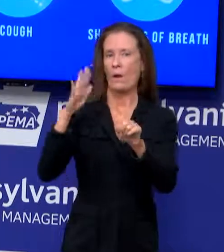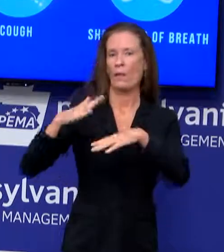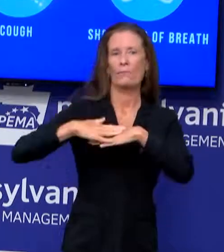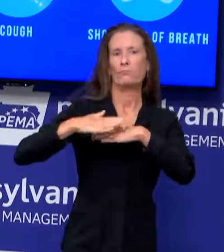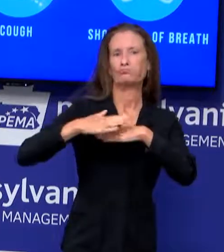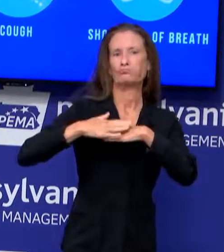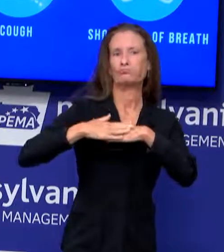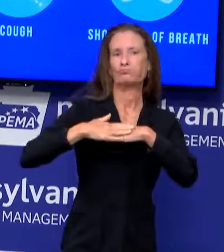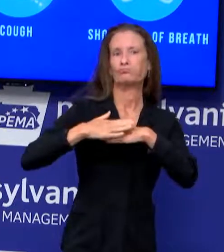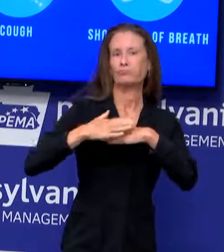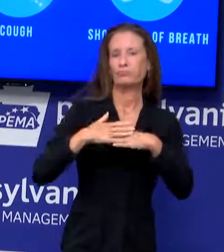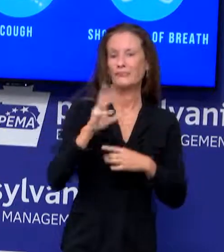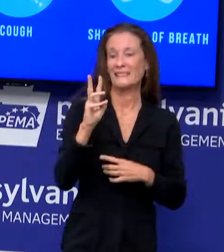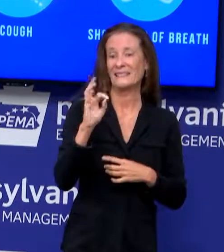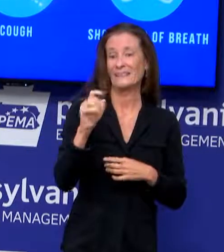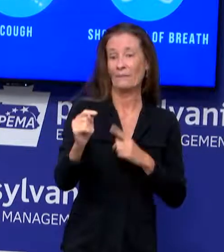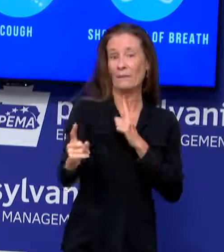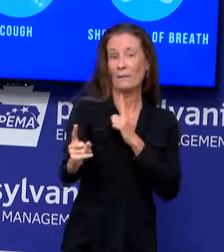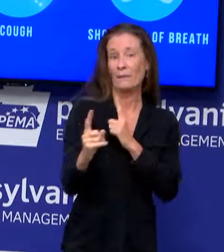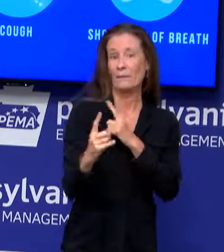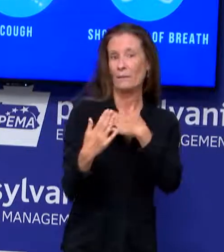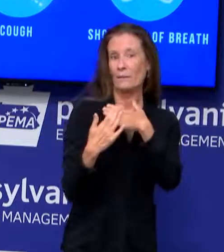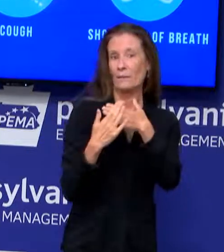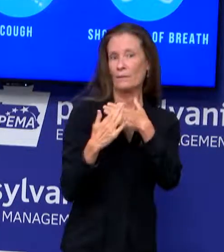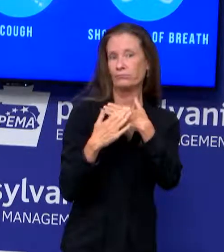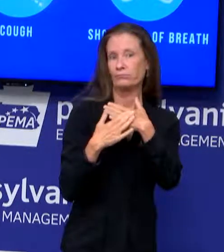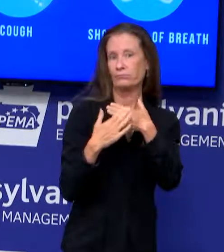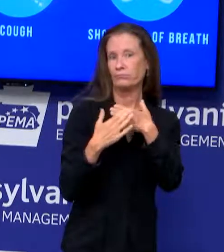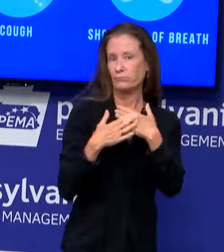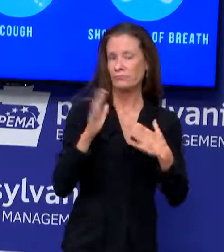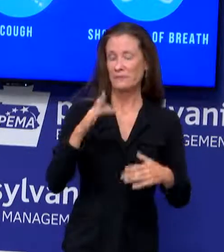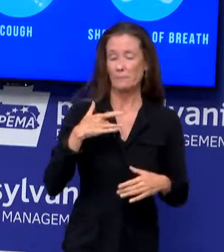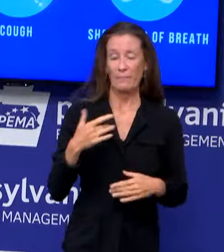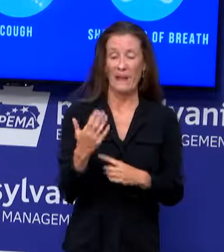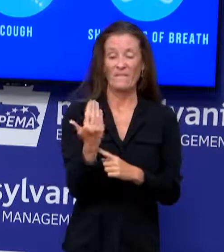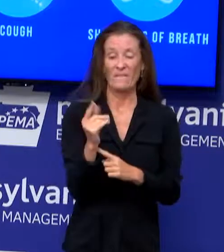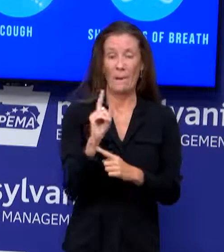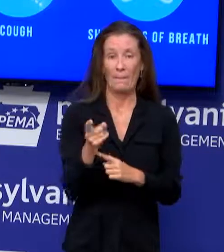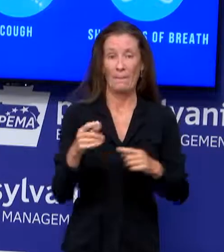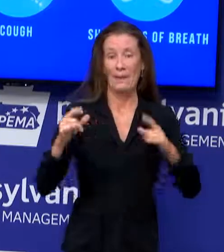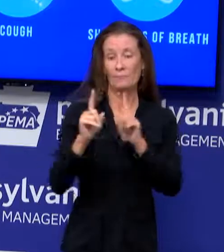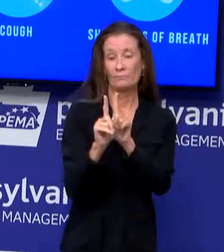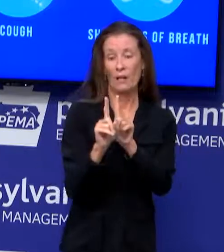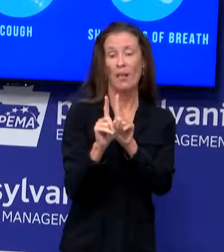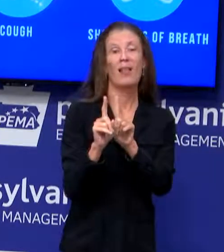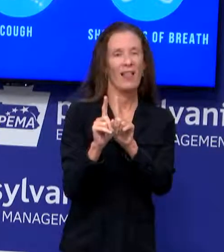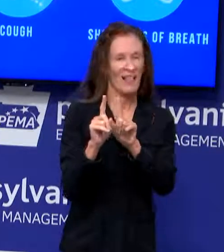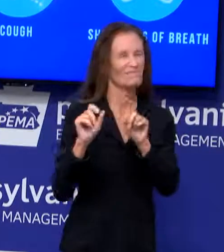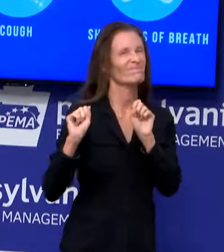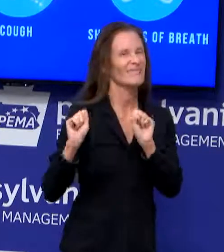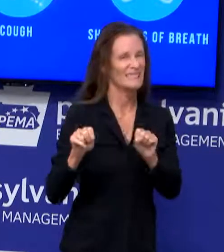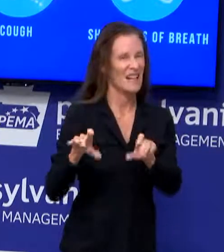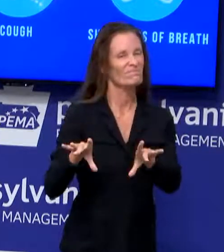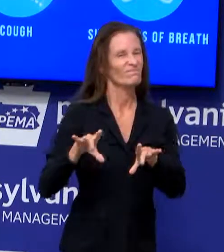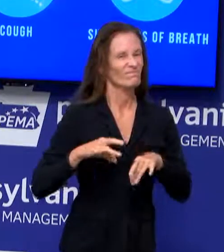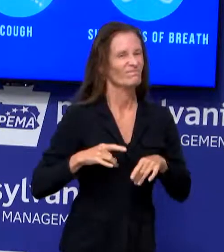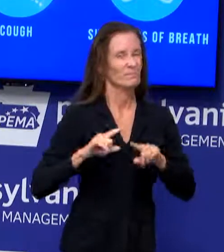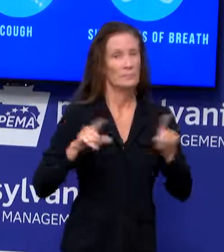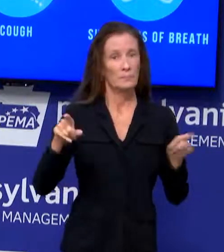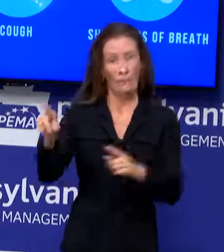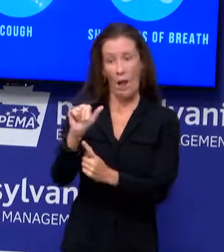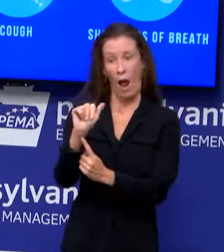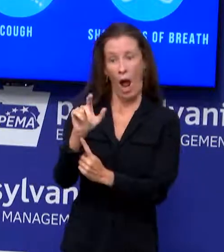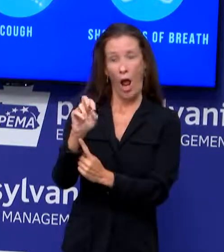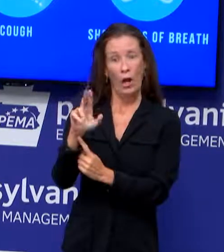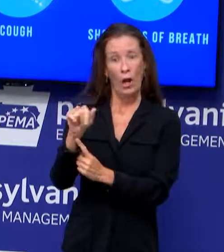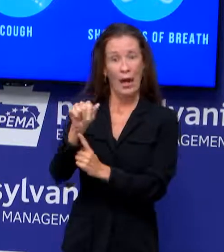6 feet for 15 minutes or more. The technology will let other app users know when they have come into